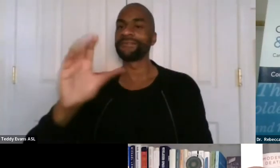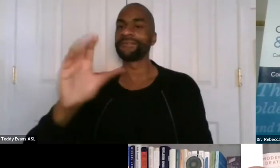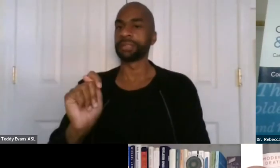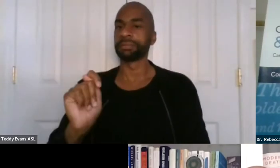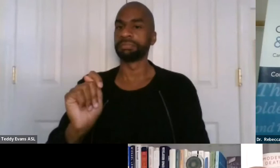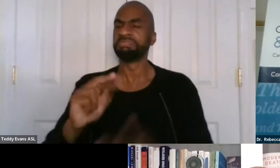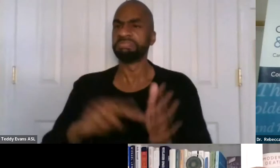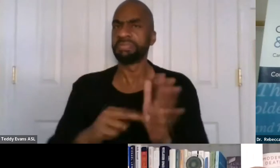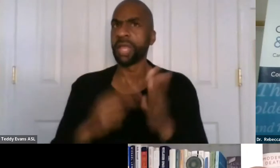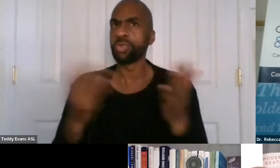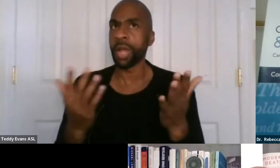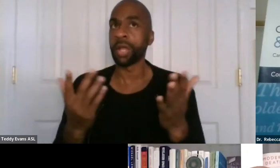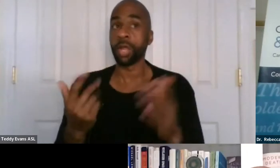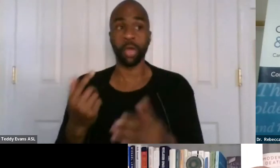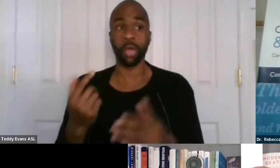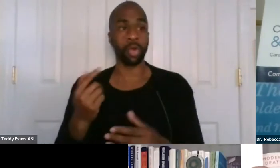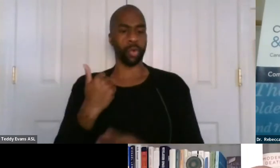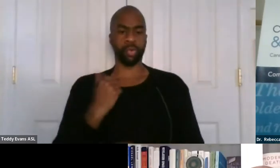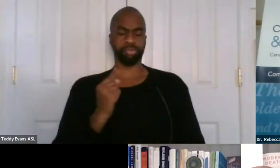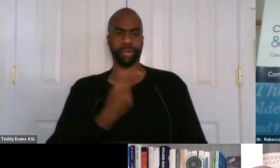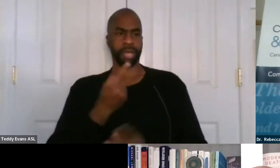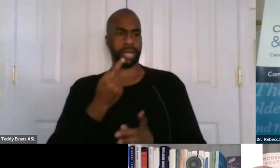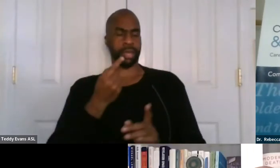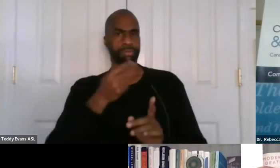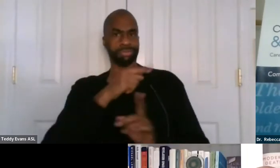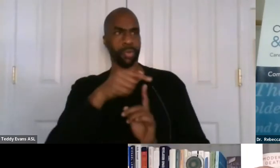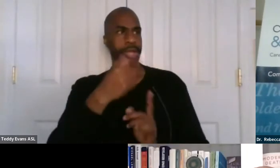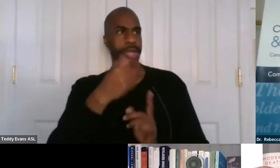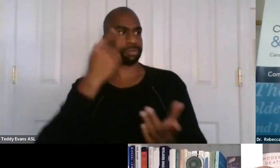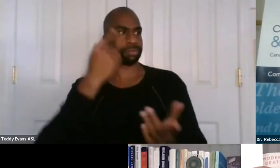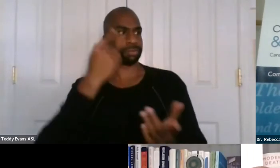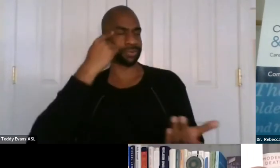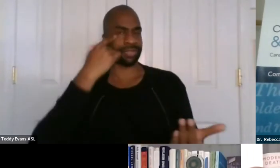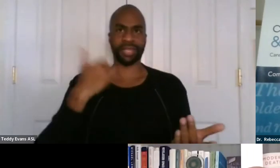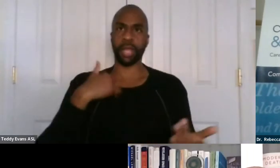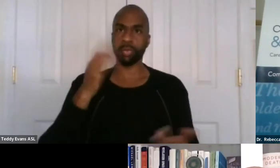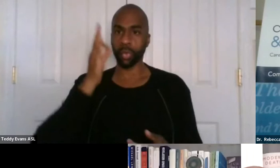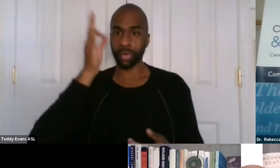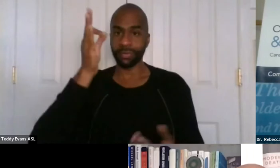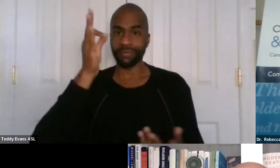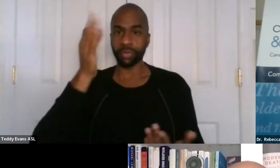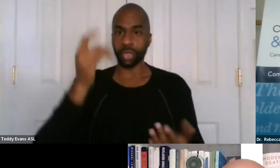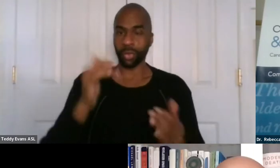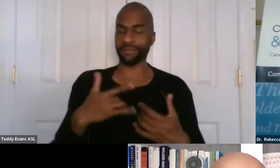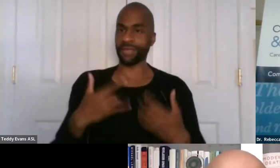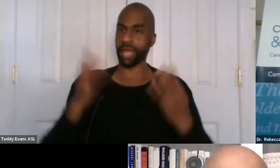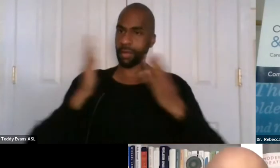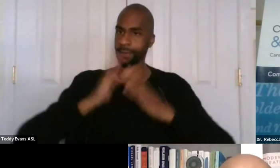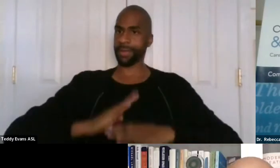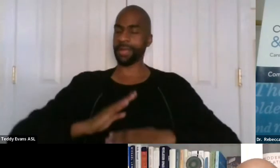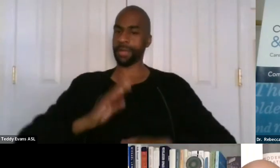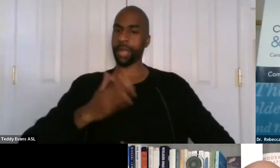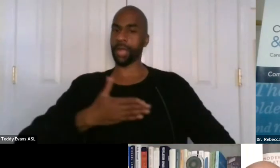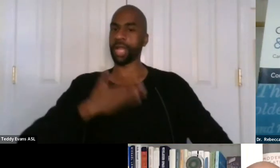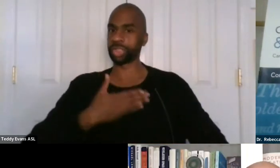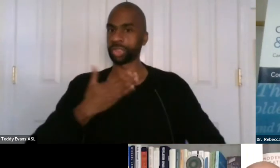anticipation, that hope can have a very, very powerful demonstrable effect in how well we do. And oftentimes the placebo effect is